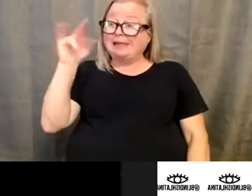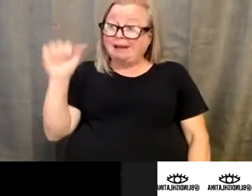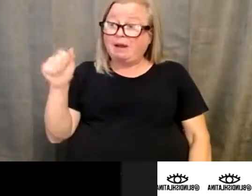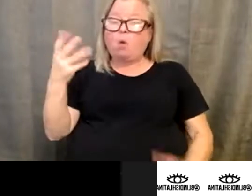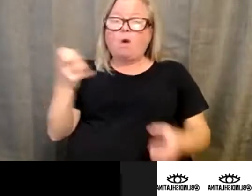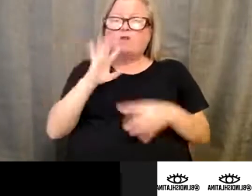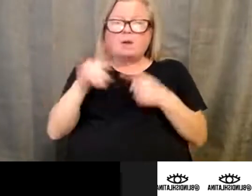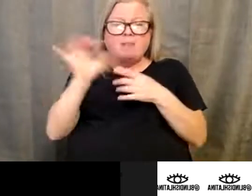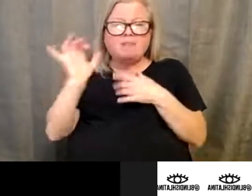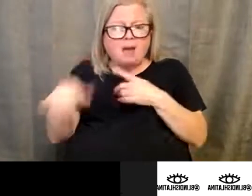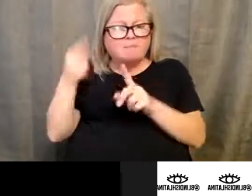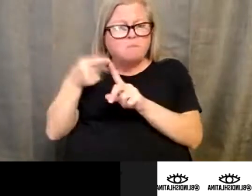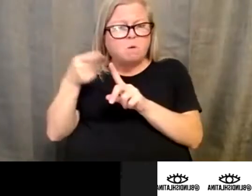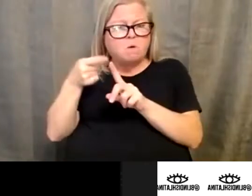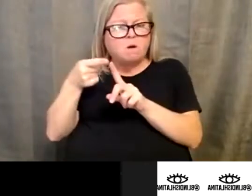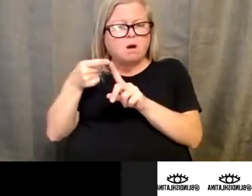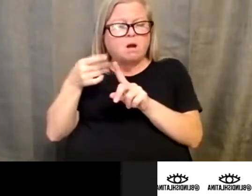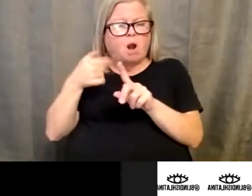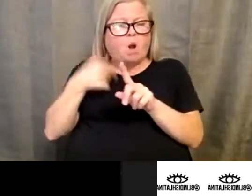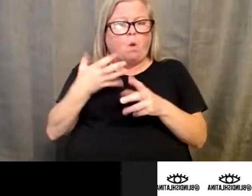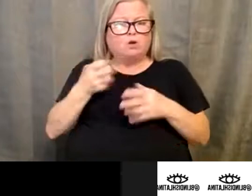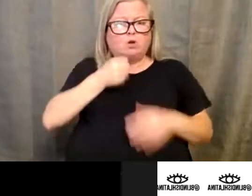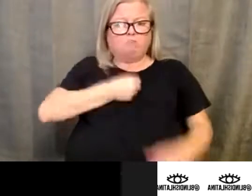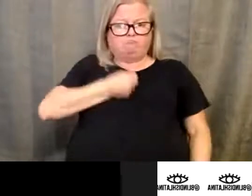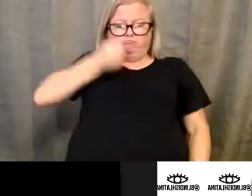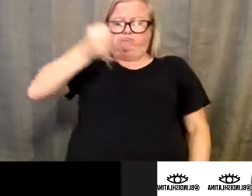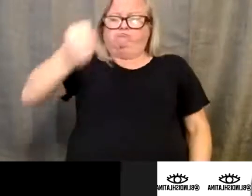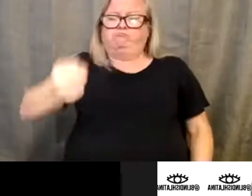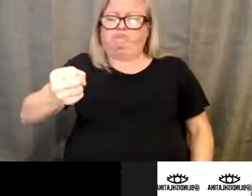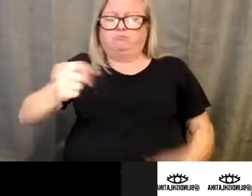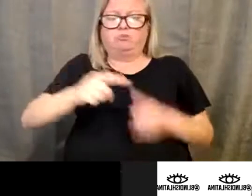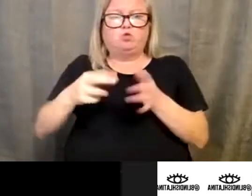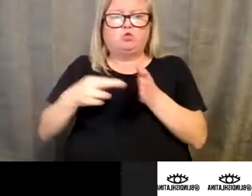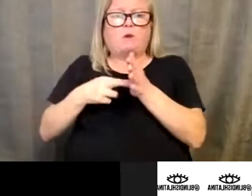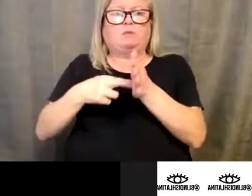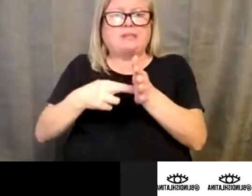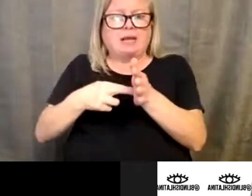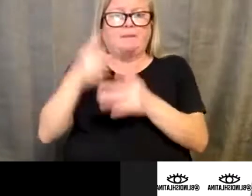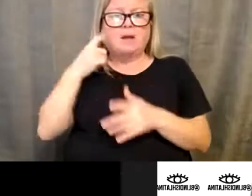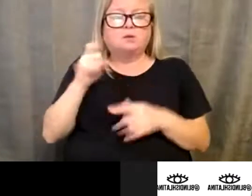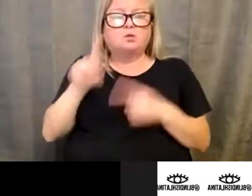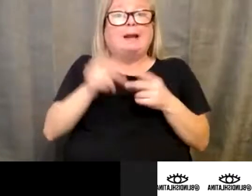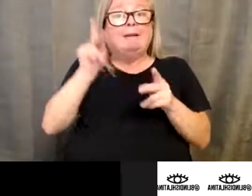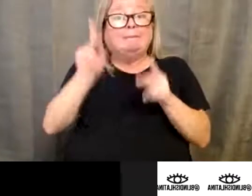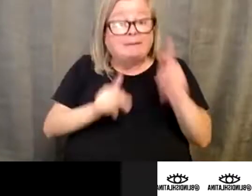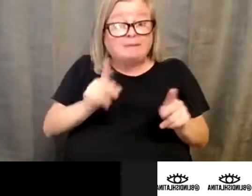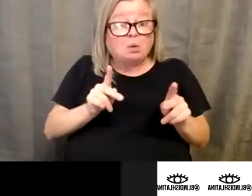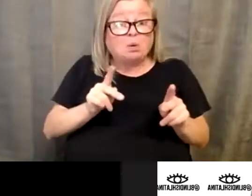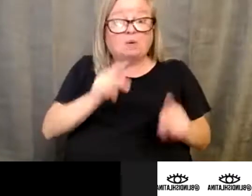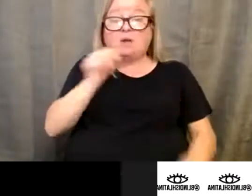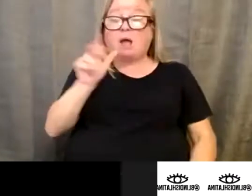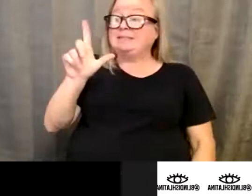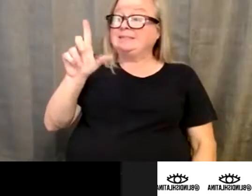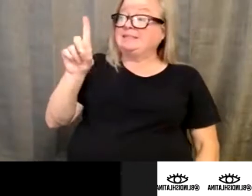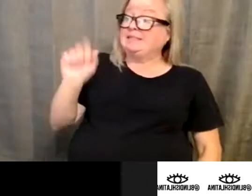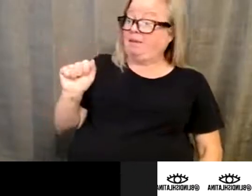and put myself out and represent, because when people that are non-disabled think about